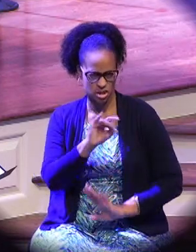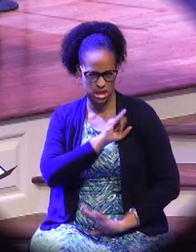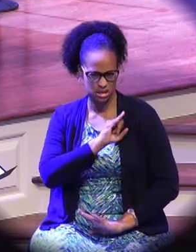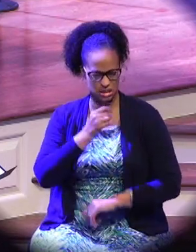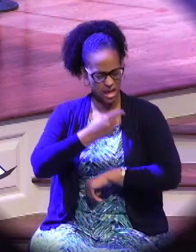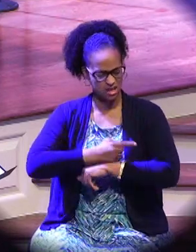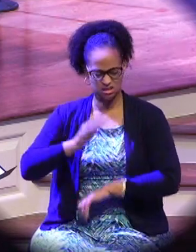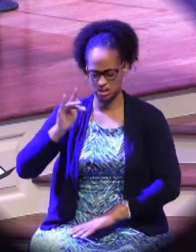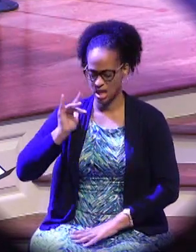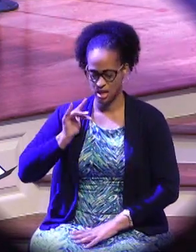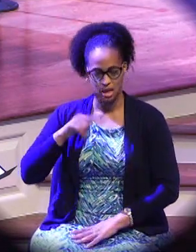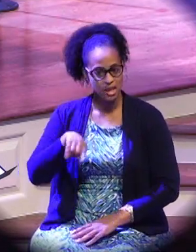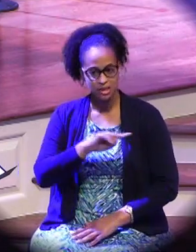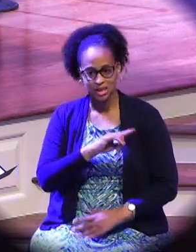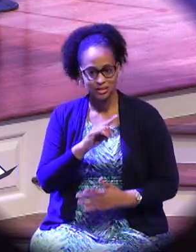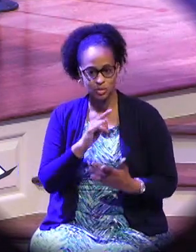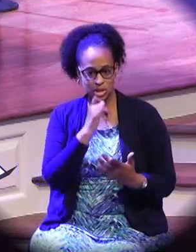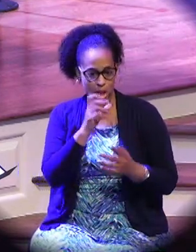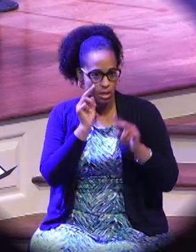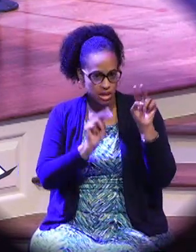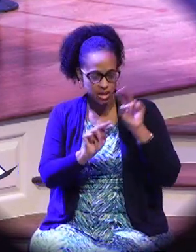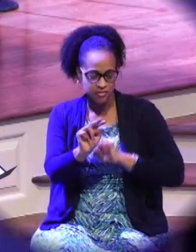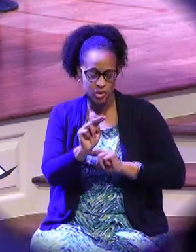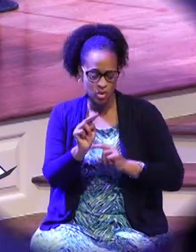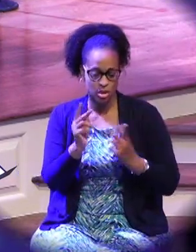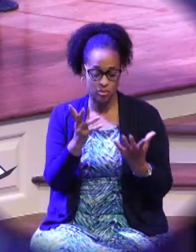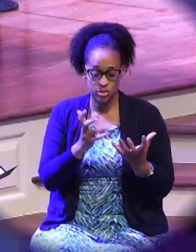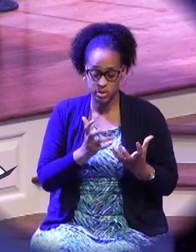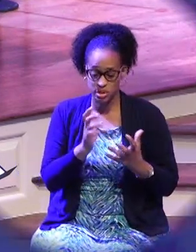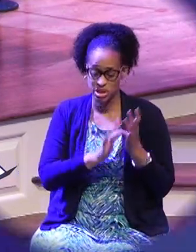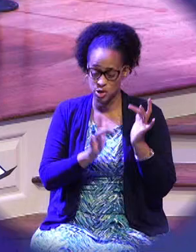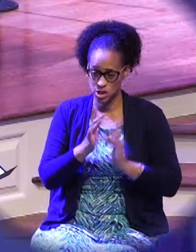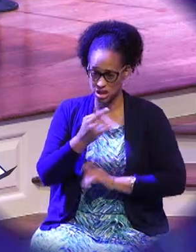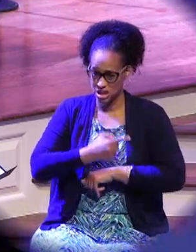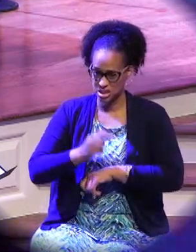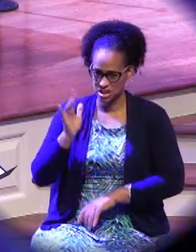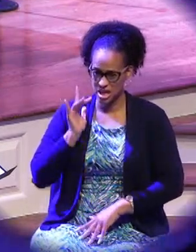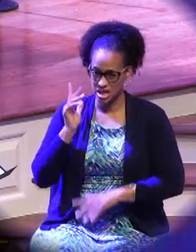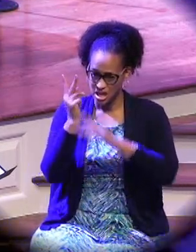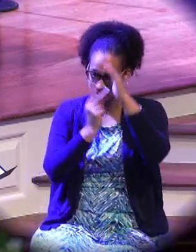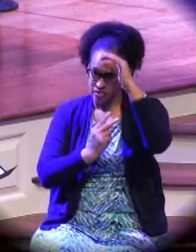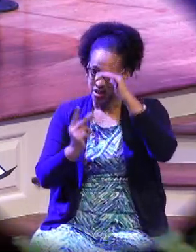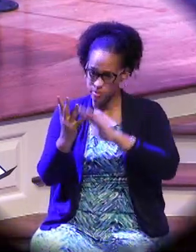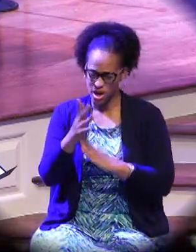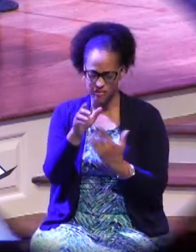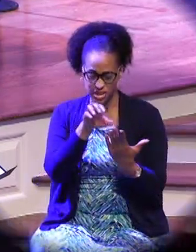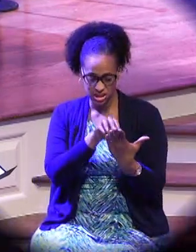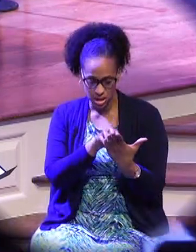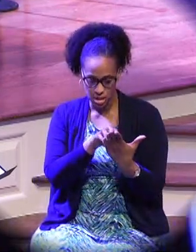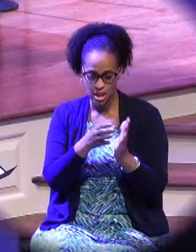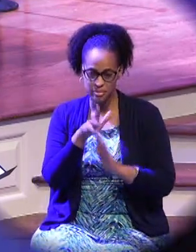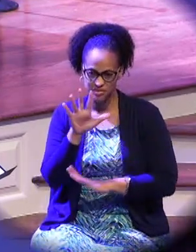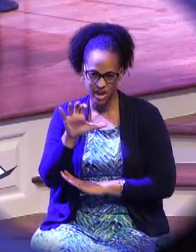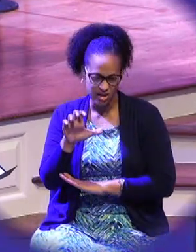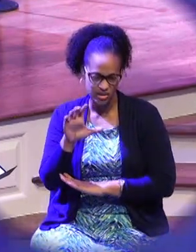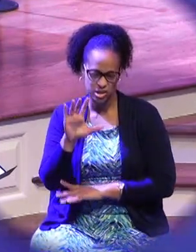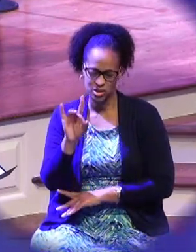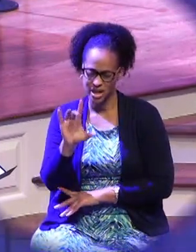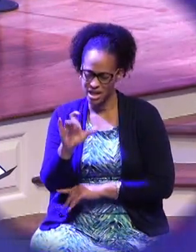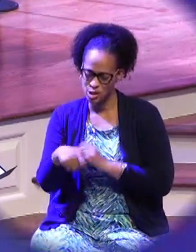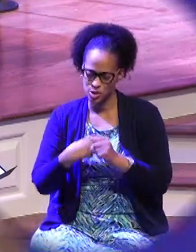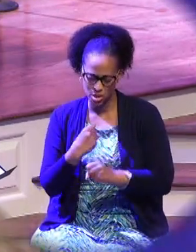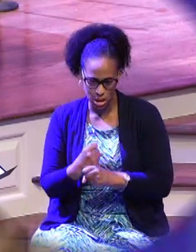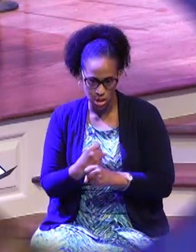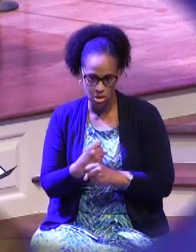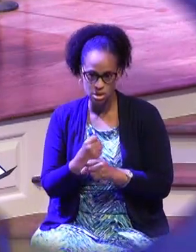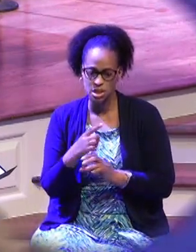was certainly not what they were looking for in Jesus' day. Even though this prophecy had been there for 500 years or 800 years, depending